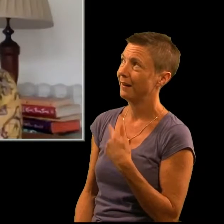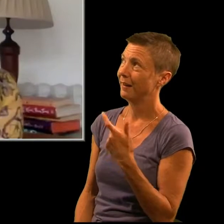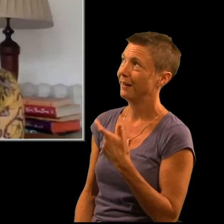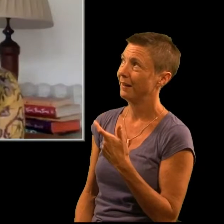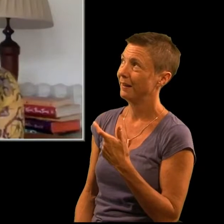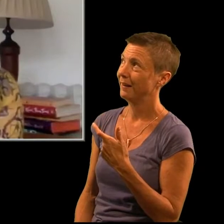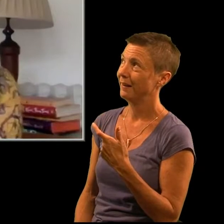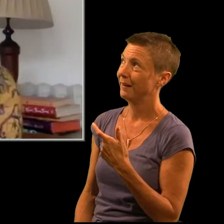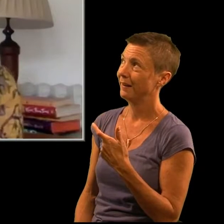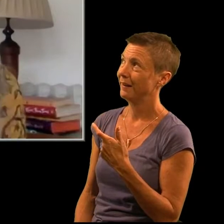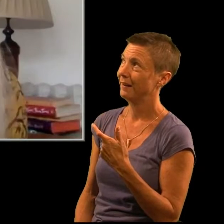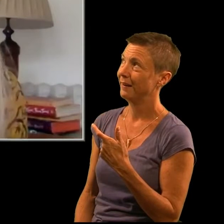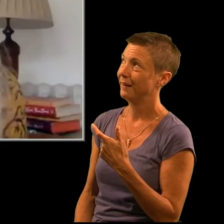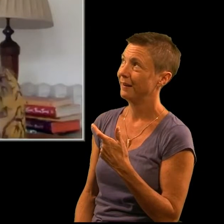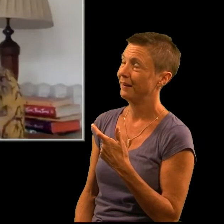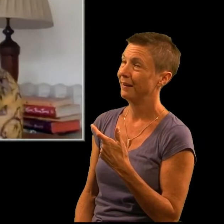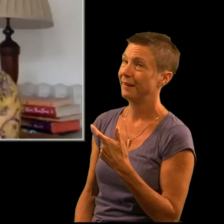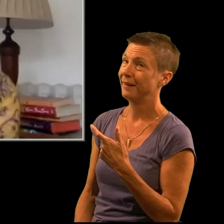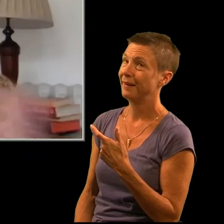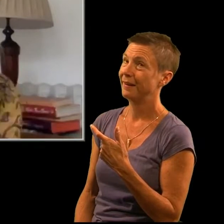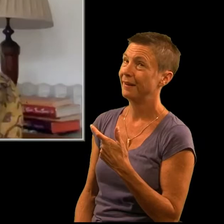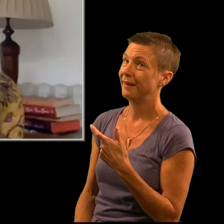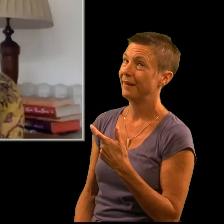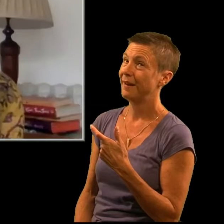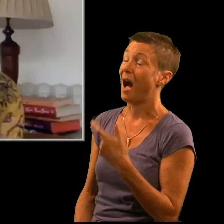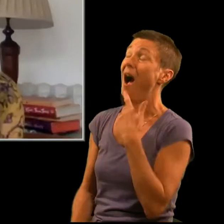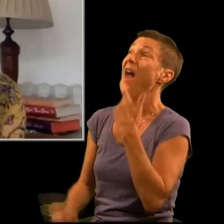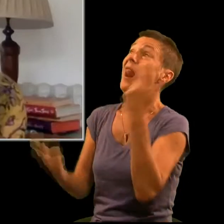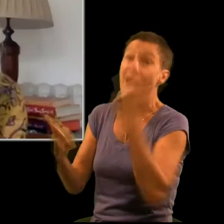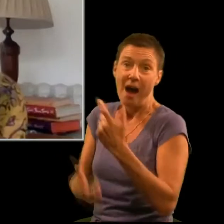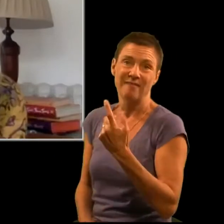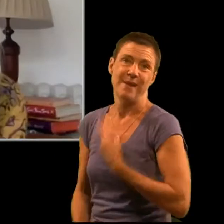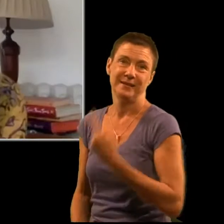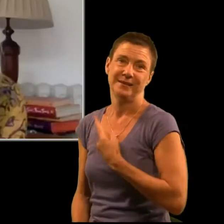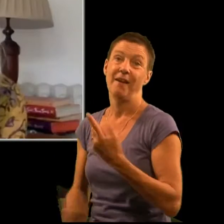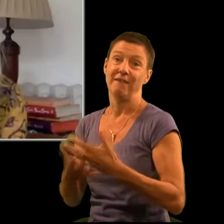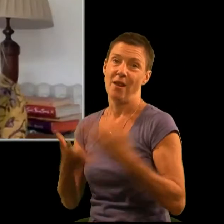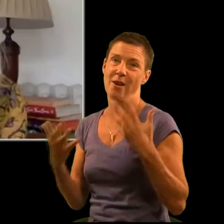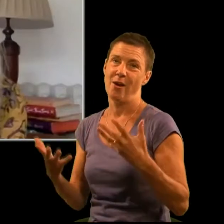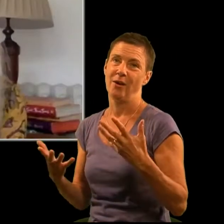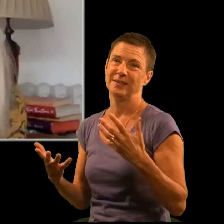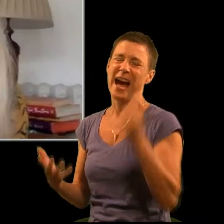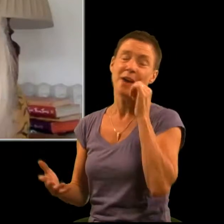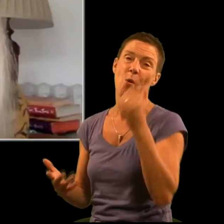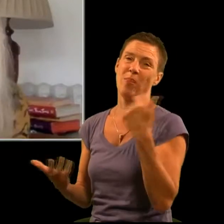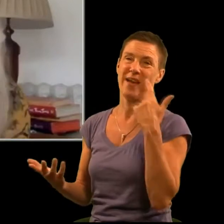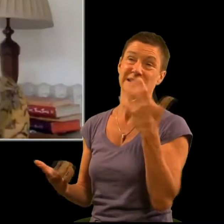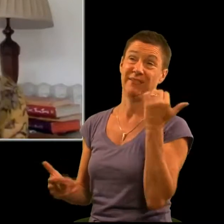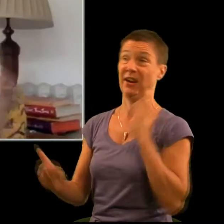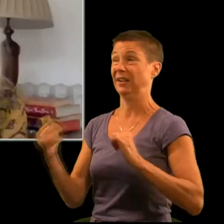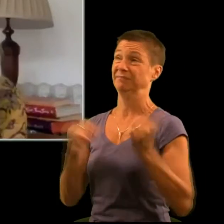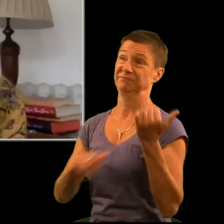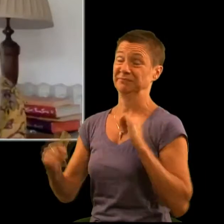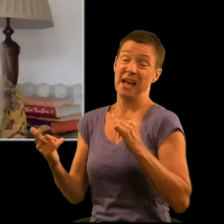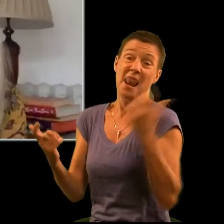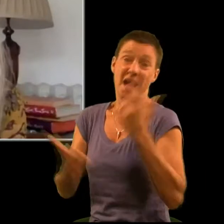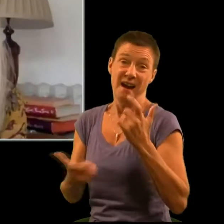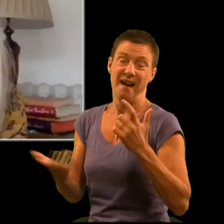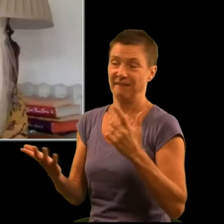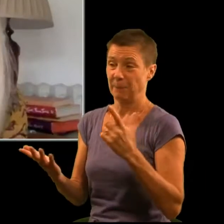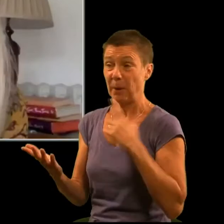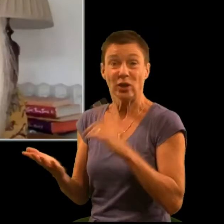am enjoying it. So I laugh very loudly, and I know that's very conceited. No, I think that's brilliant.